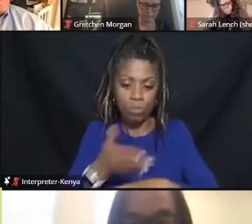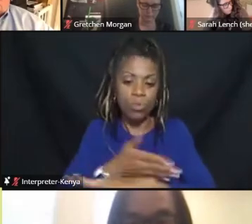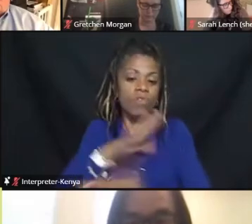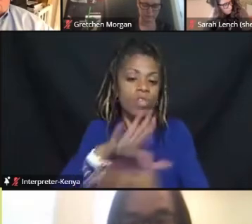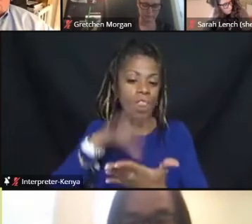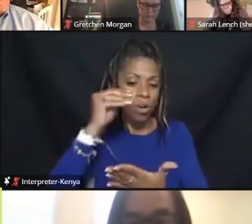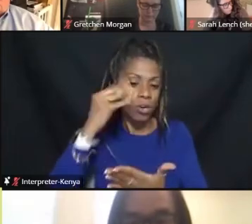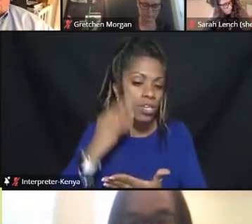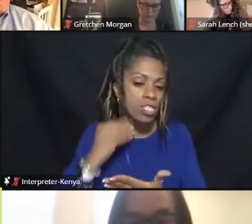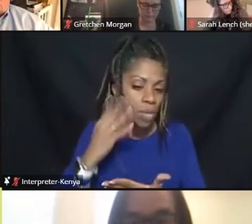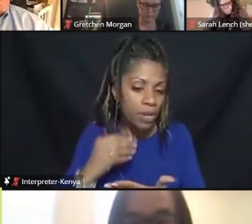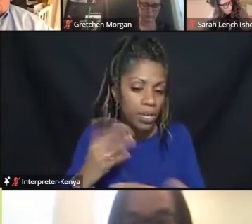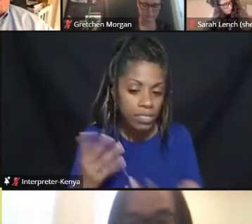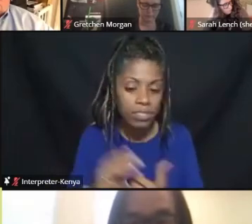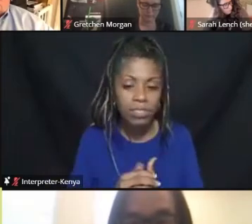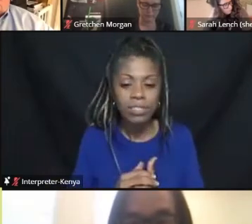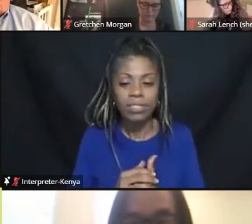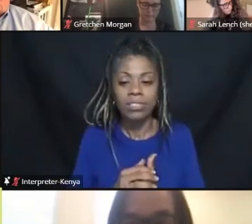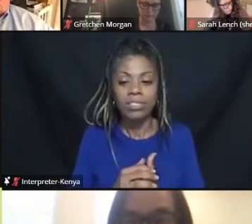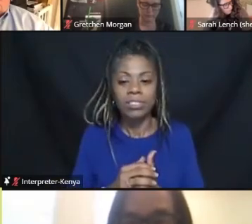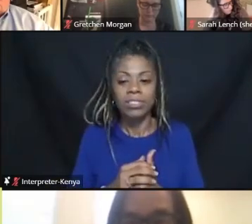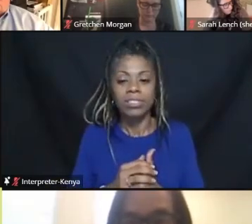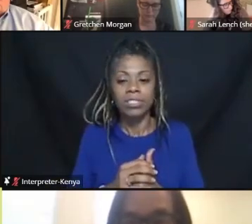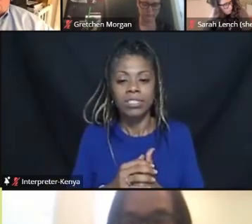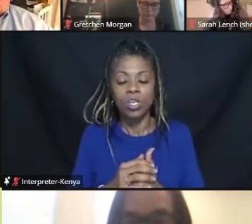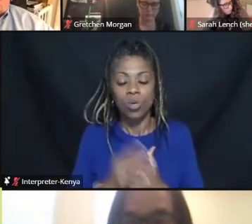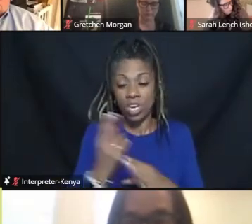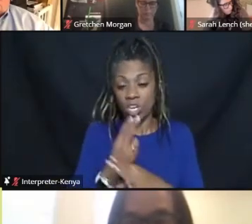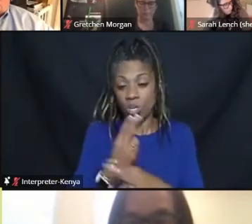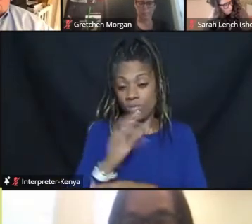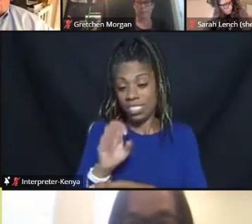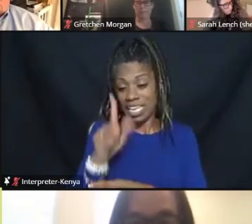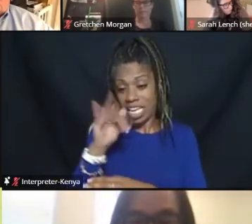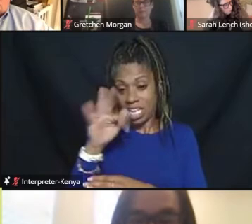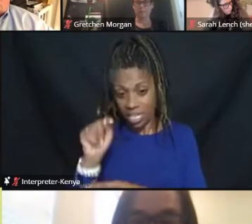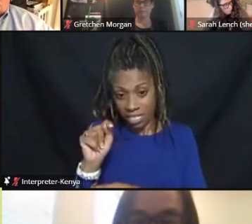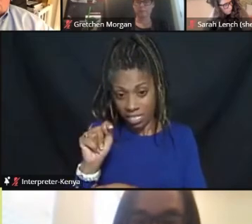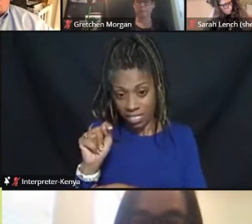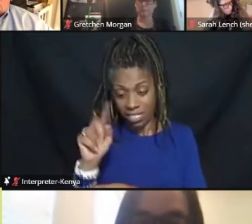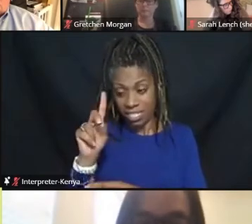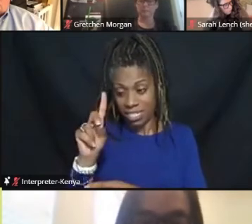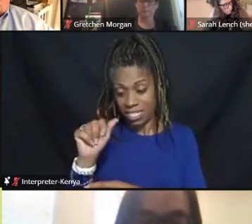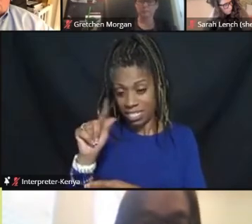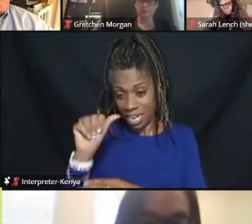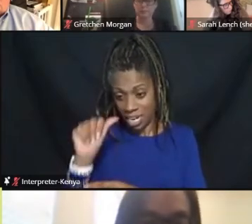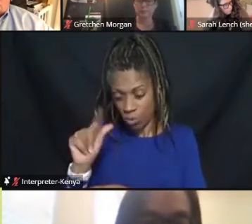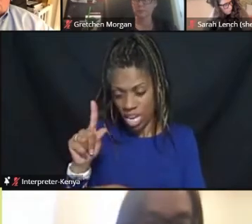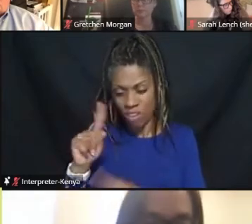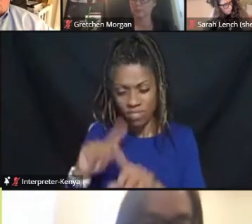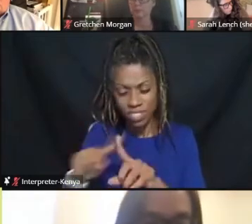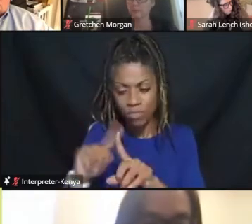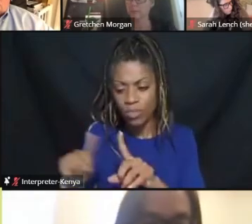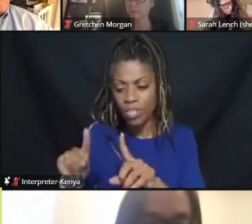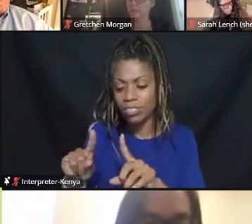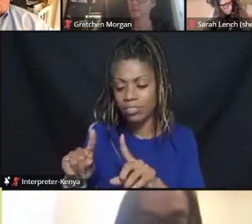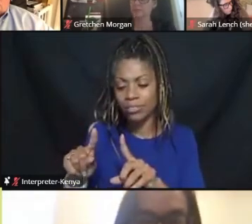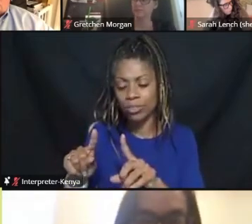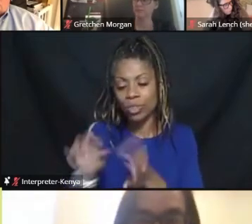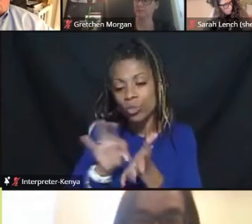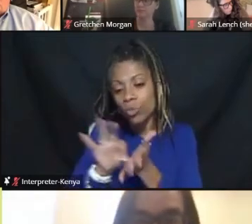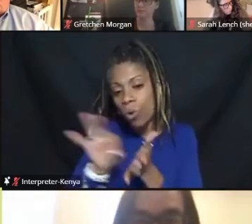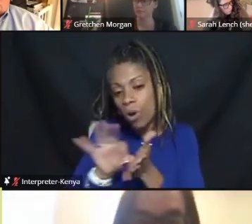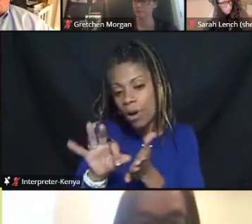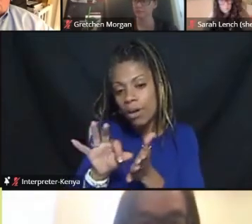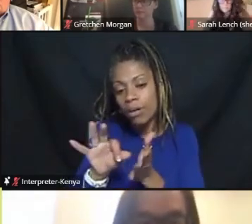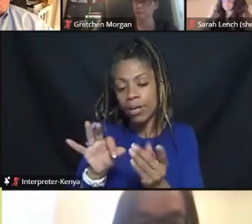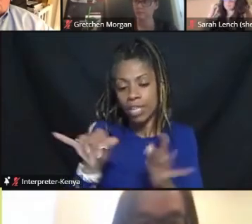experience. We utilize Elliott data, instructional data. We have common benchmarks that we utilize. We